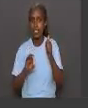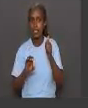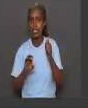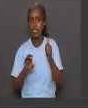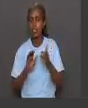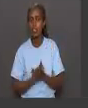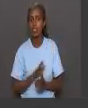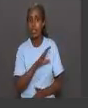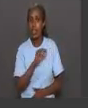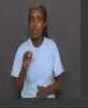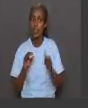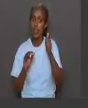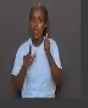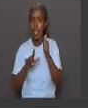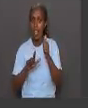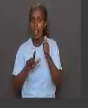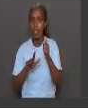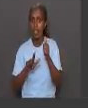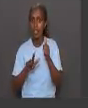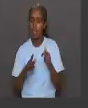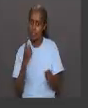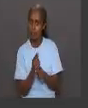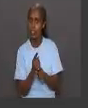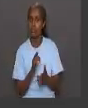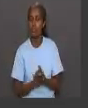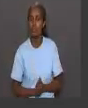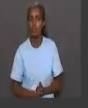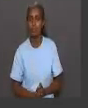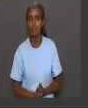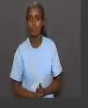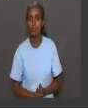AC, and AL respectively.